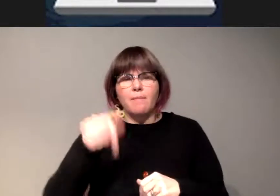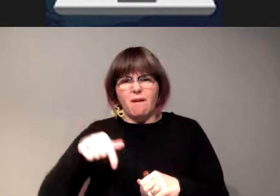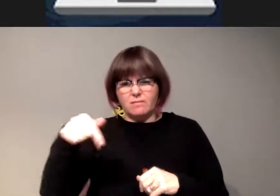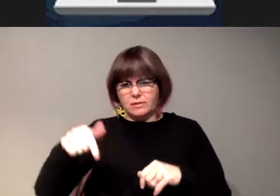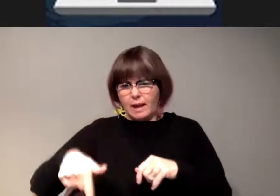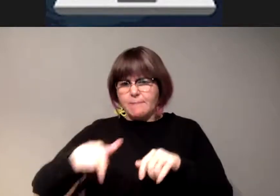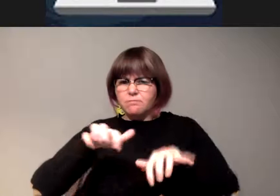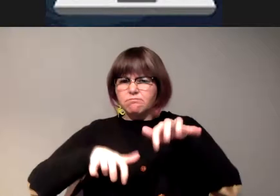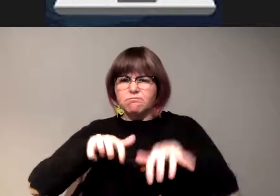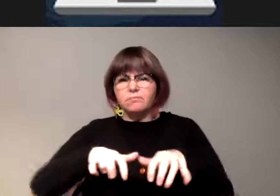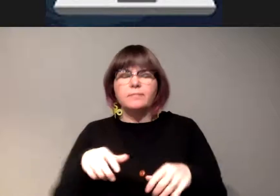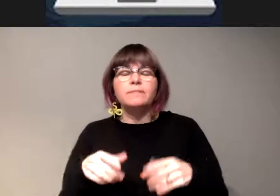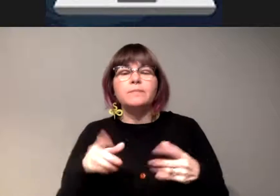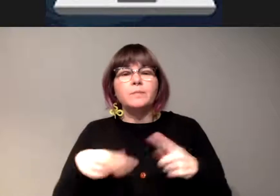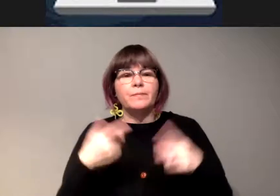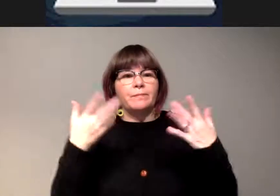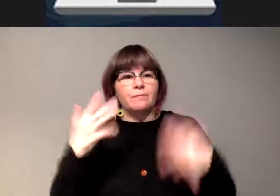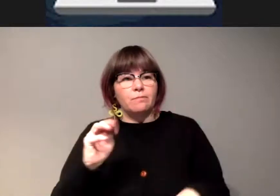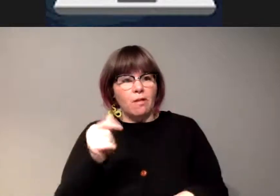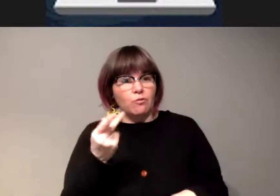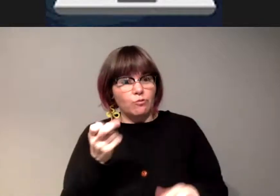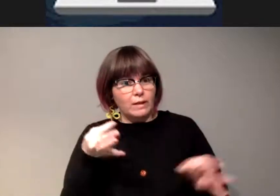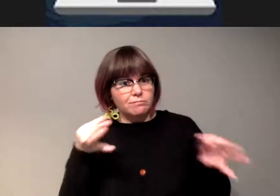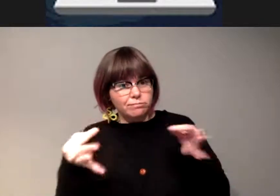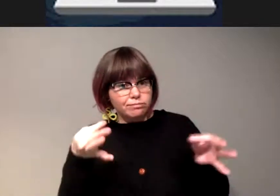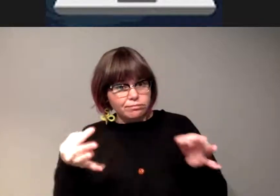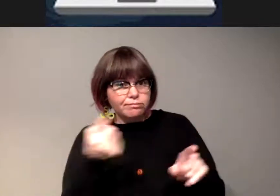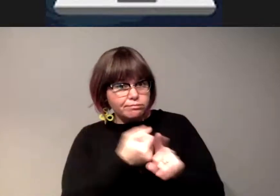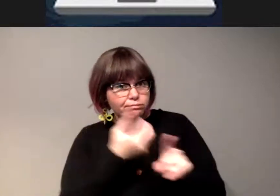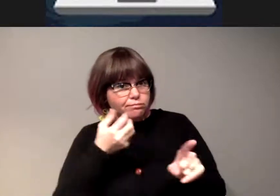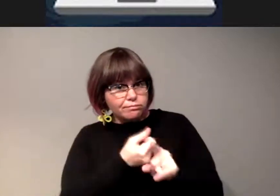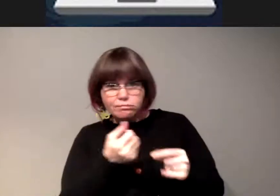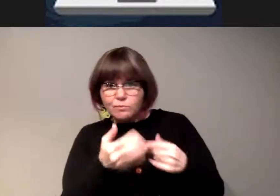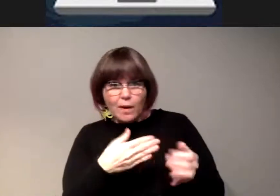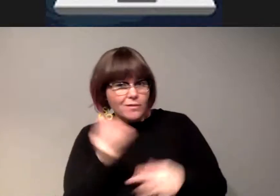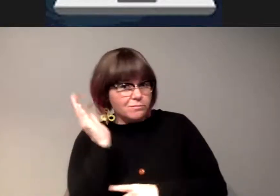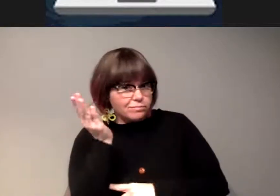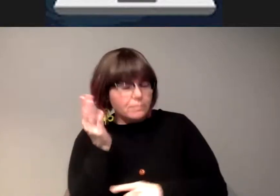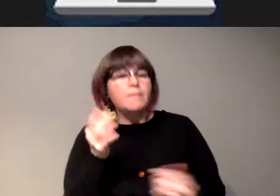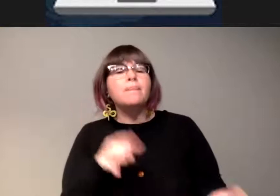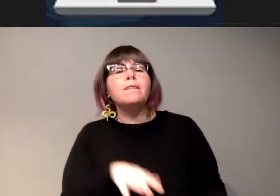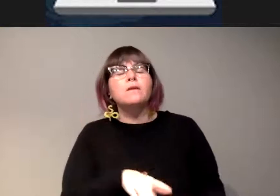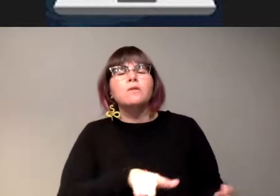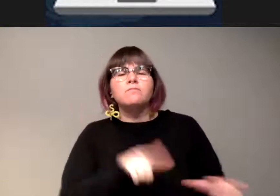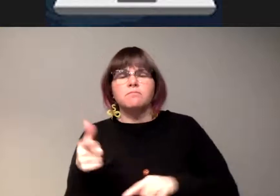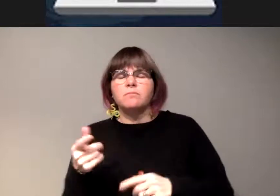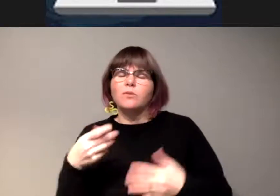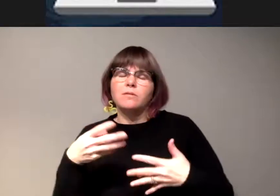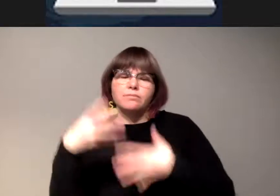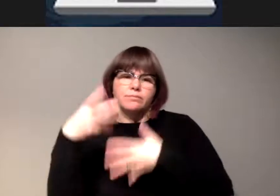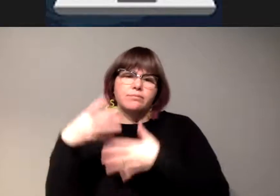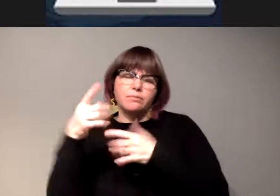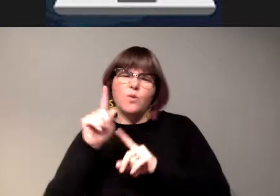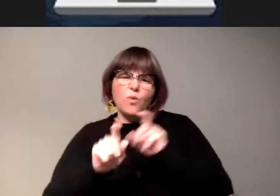screen. After Molly and Grace go through what they have to say, we'll go through all of the questions that you